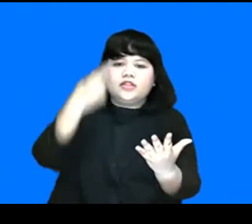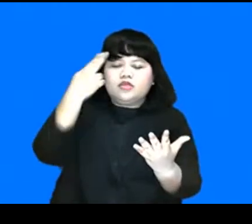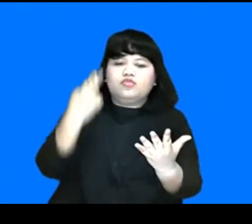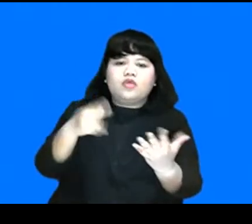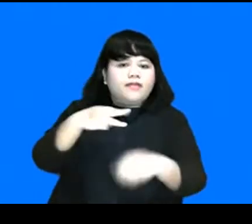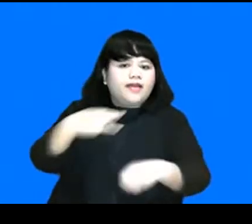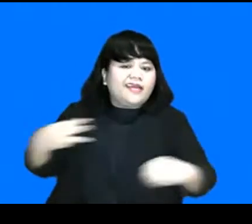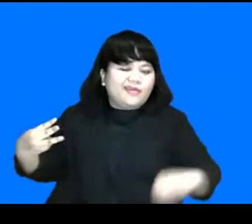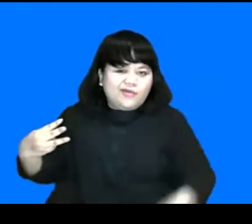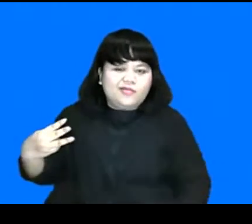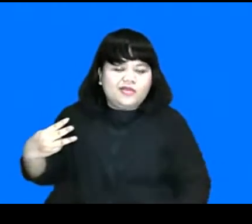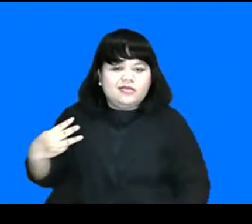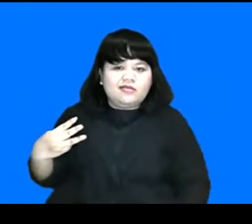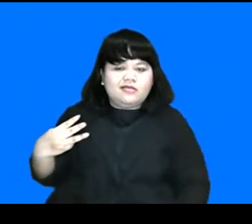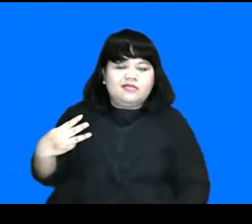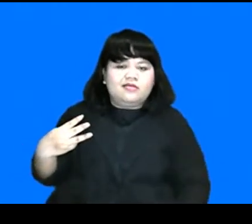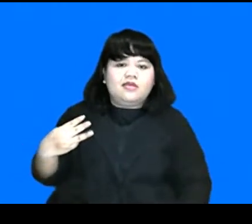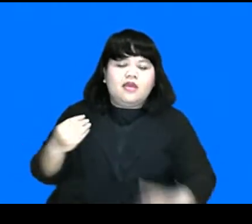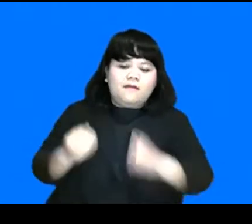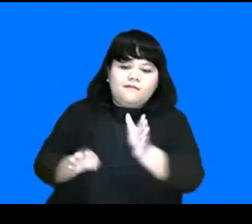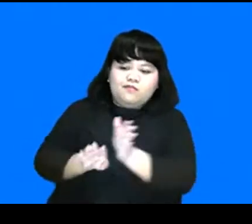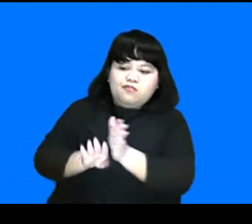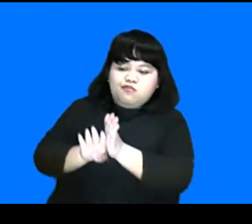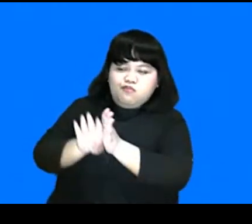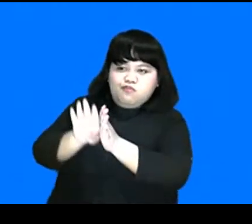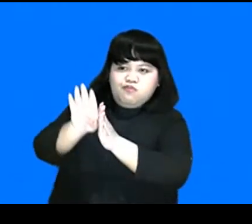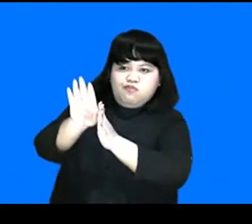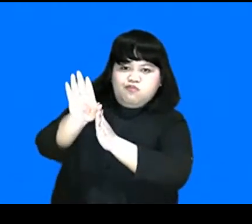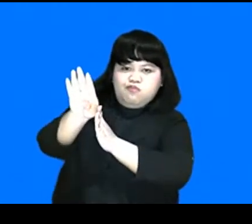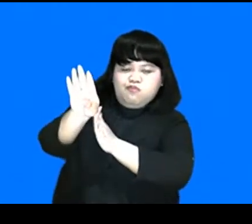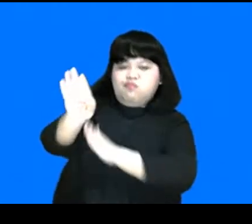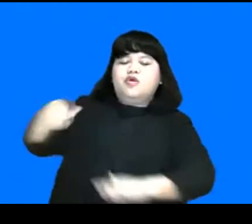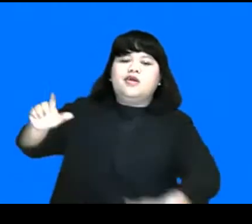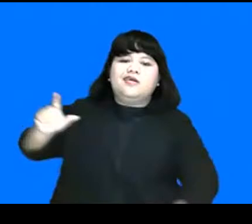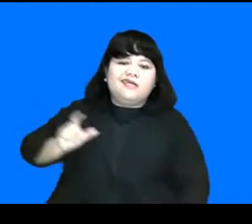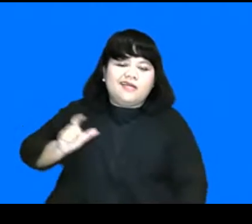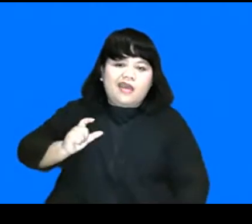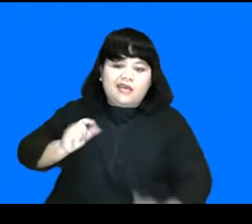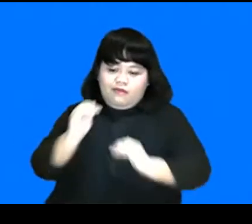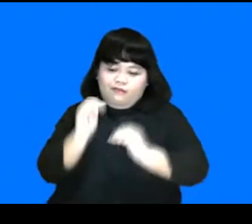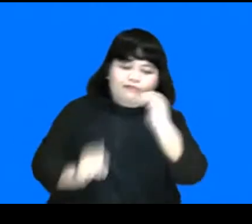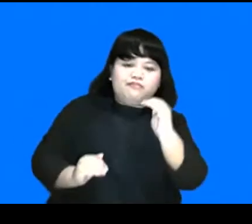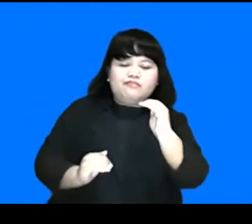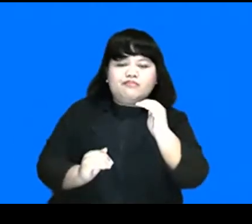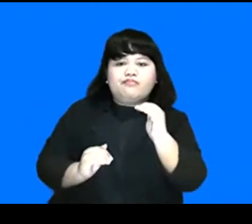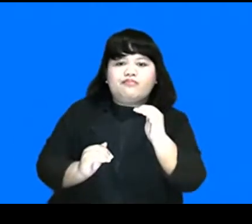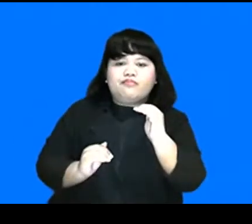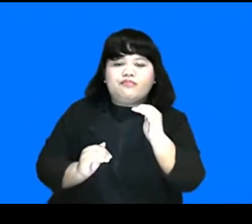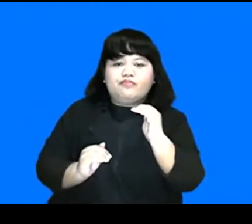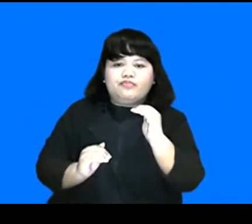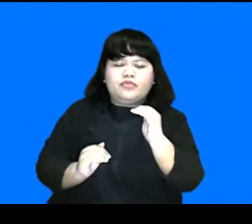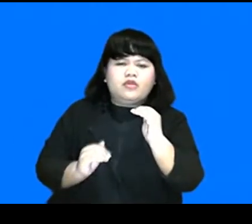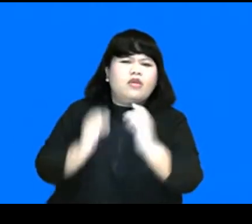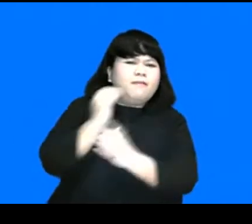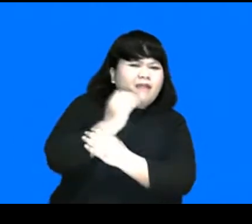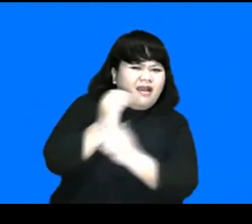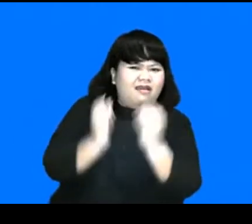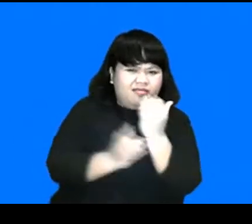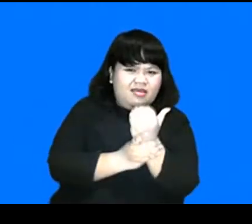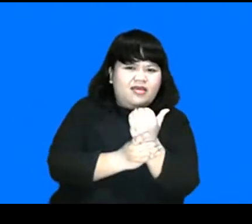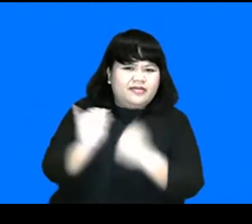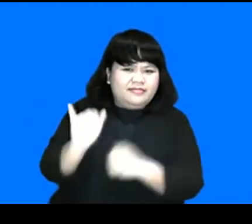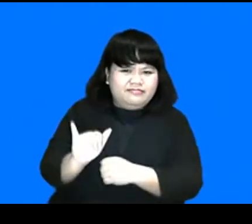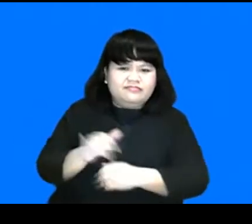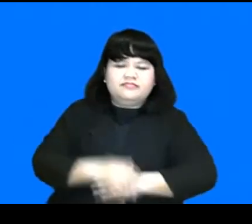of wealth gap is a risk that we might consider worth reducing. On today's